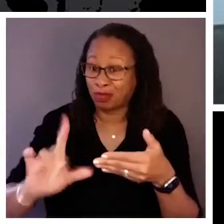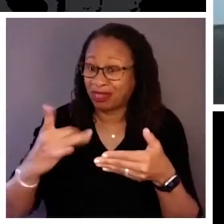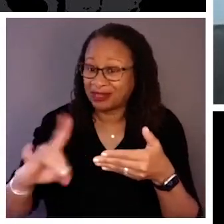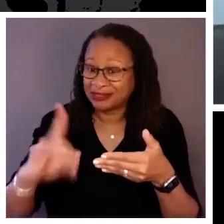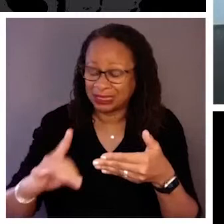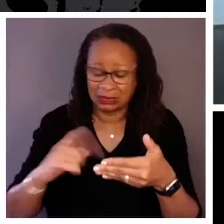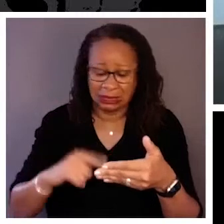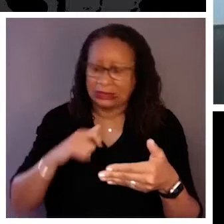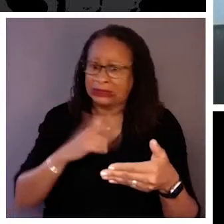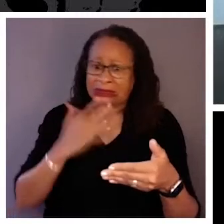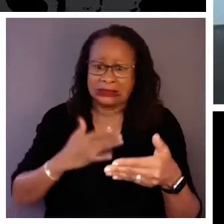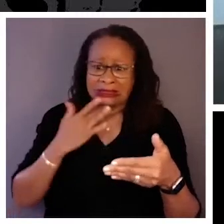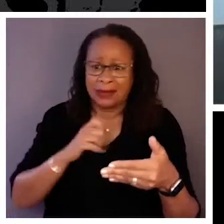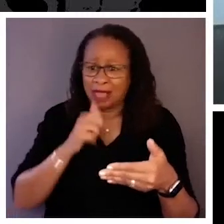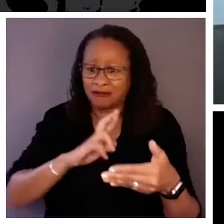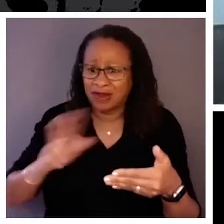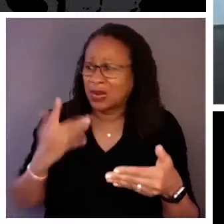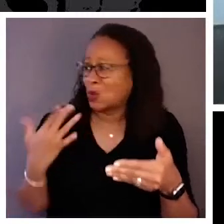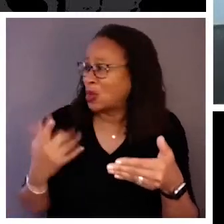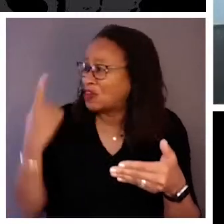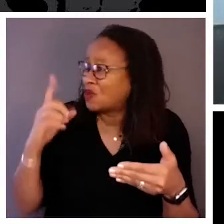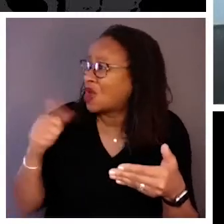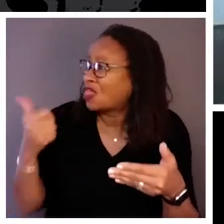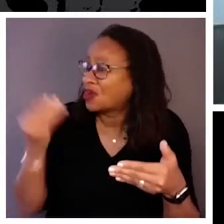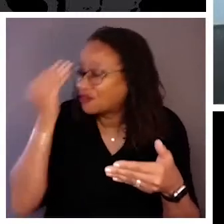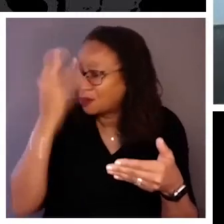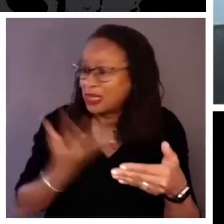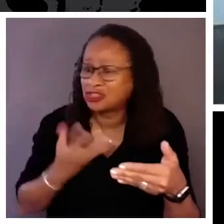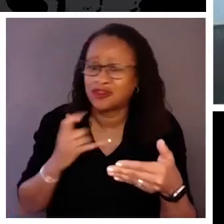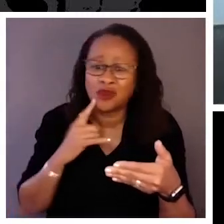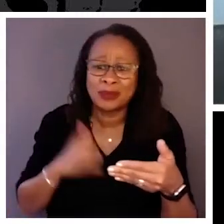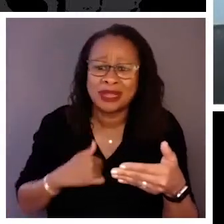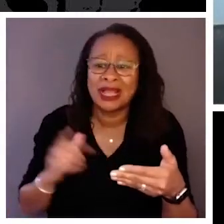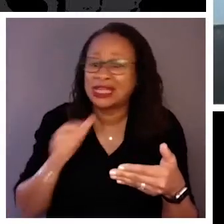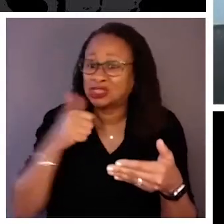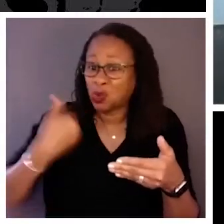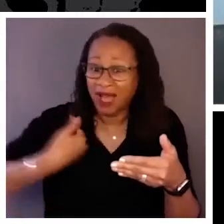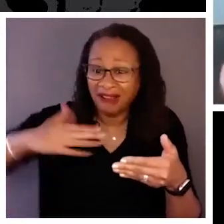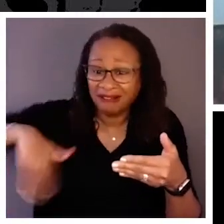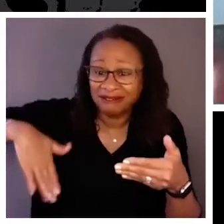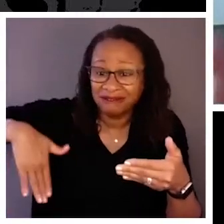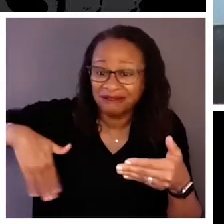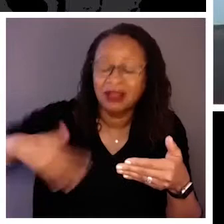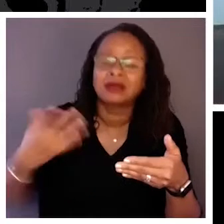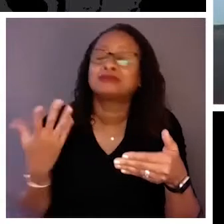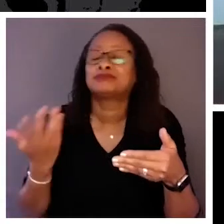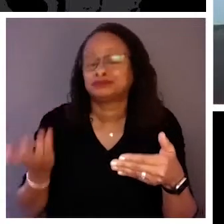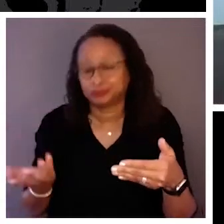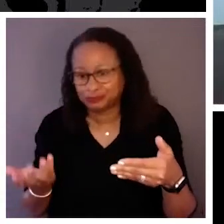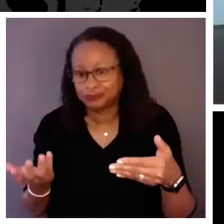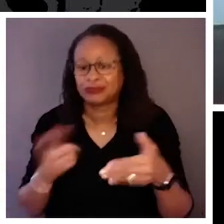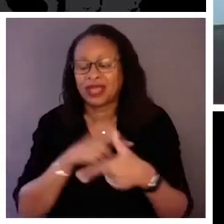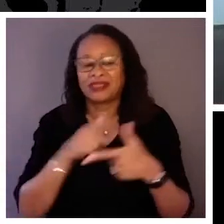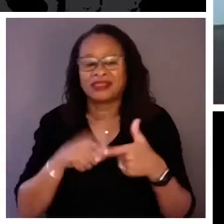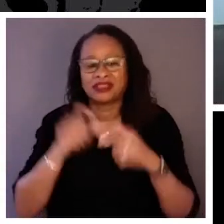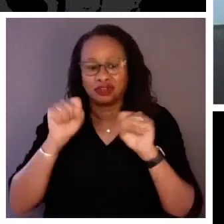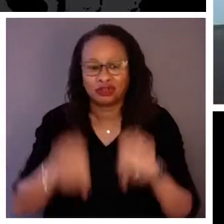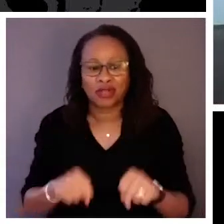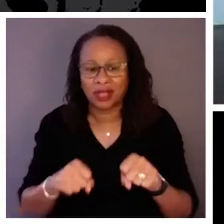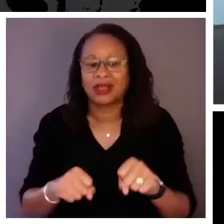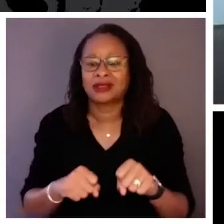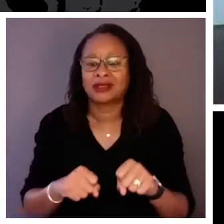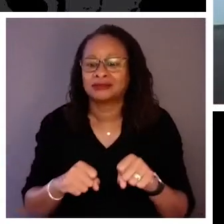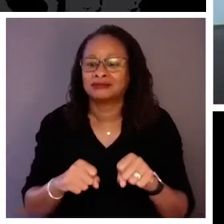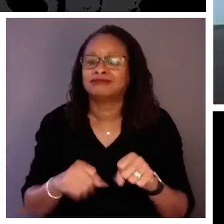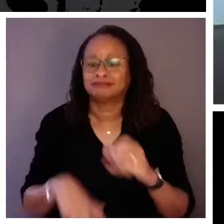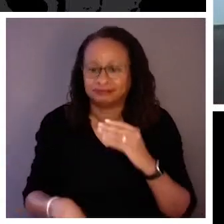for some information to come in from somewhere and you don't have it yet, then you can go on